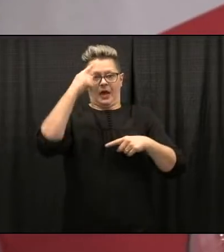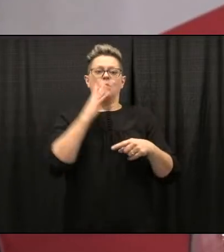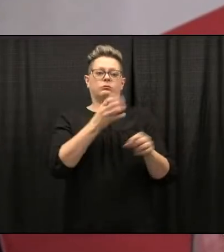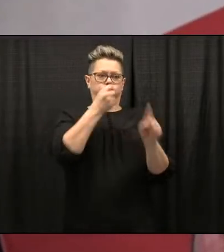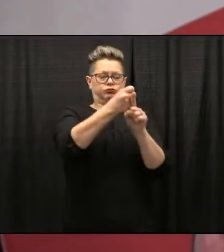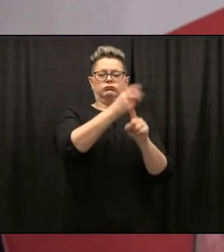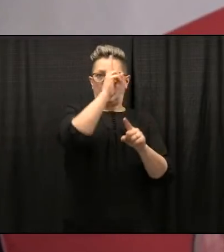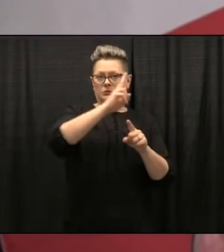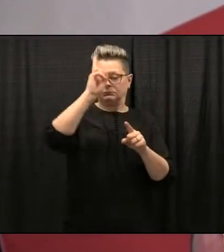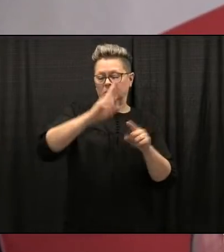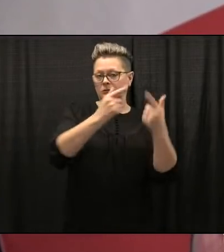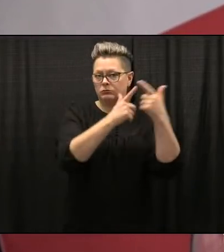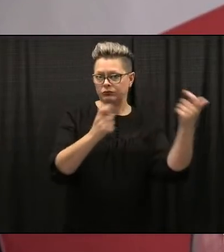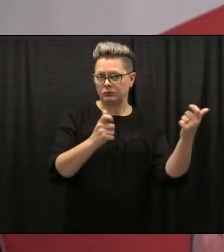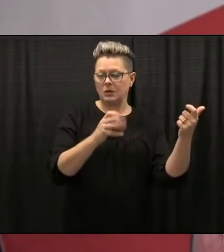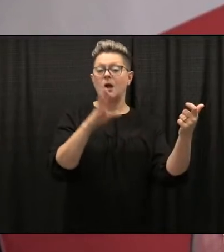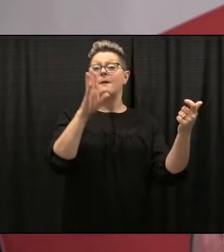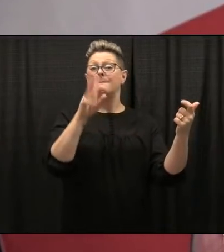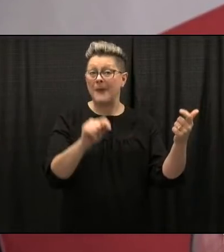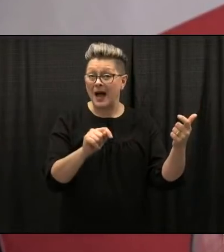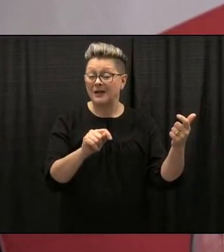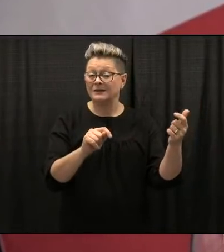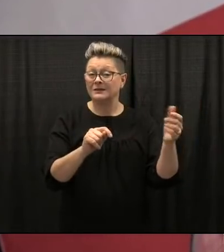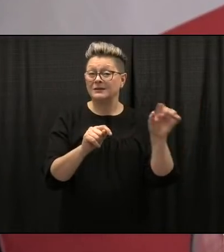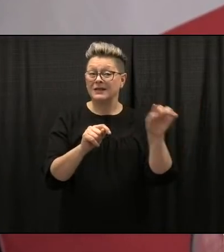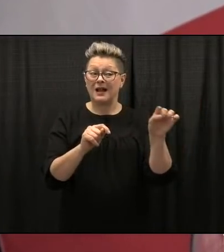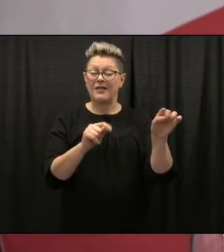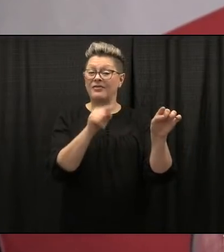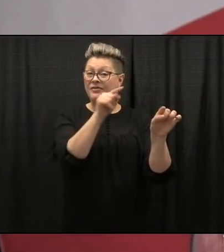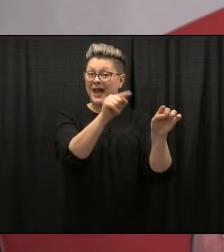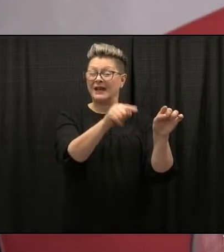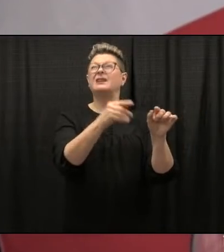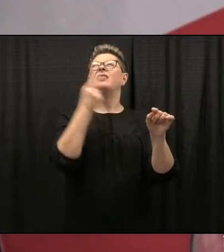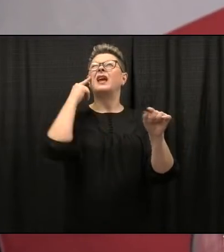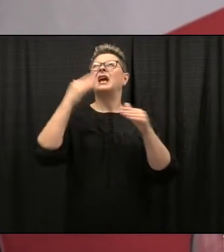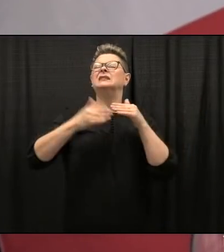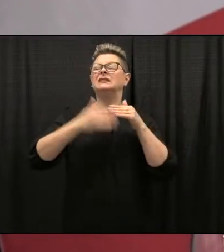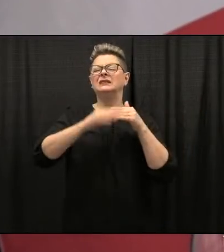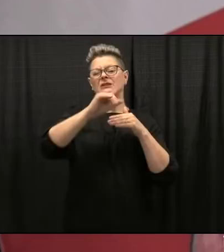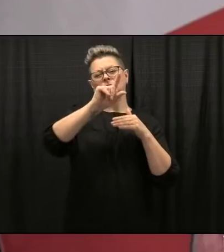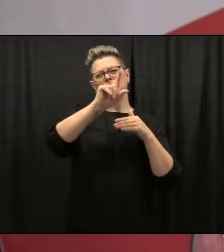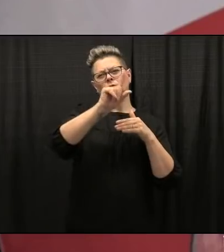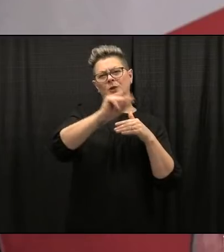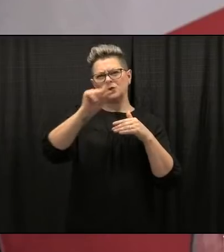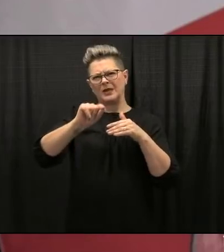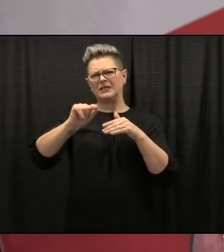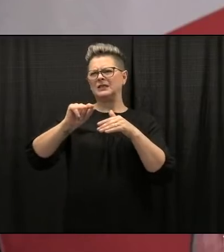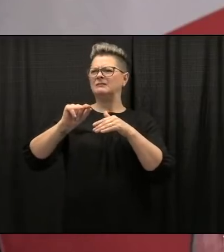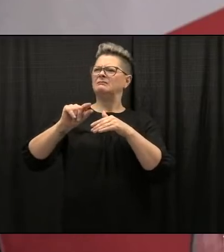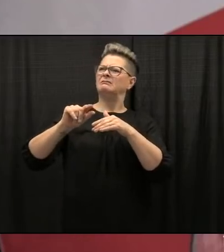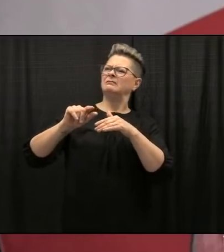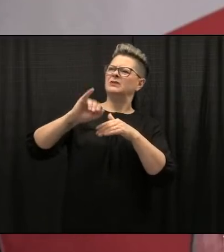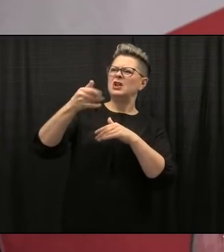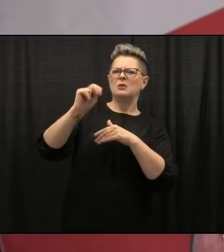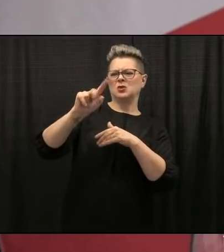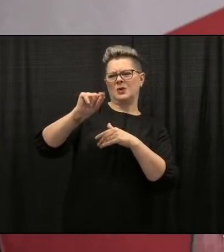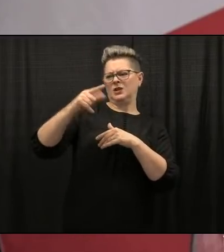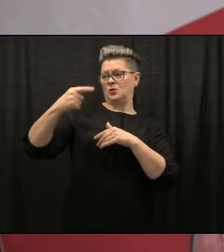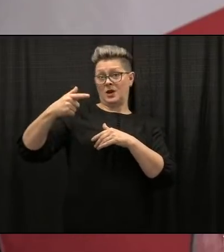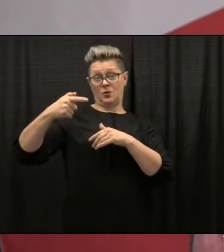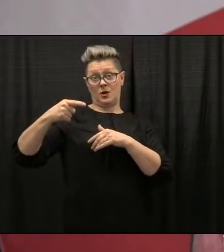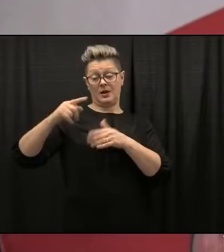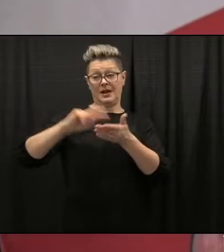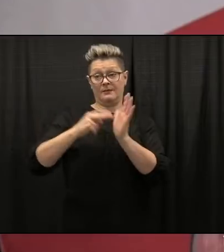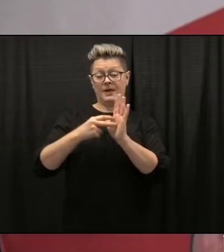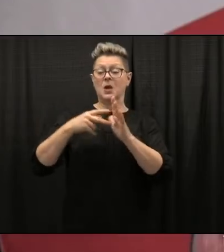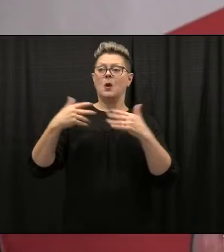we found at that stage, which was, I think, the end of 2020 or early 21, we had no significant